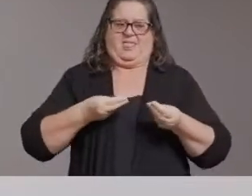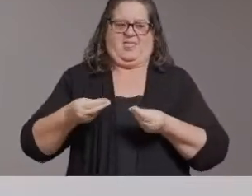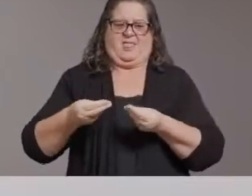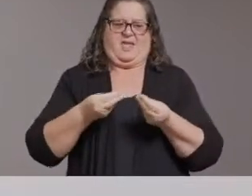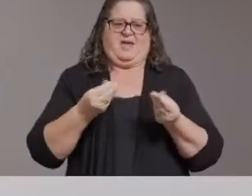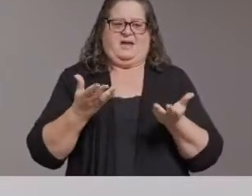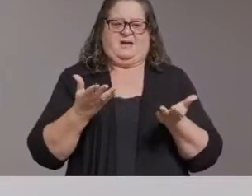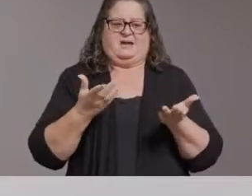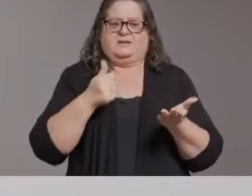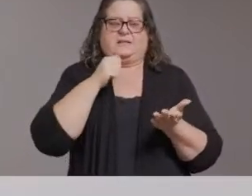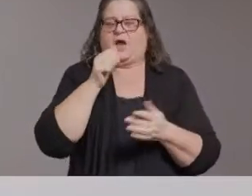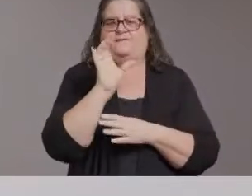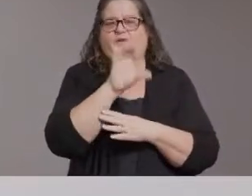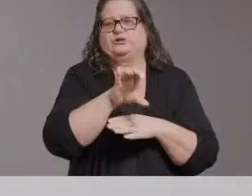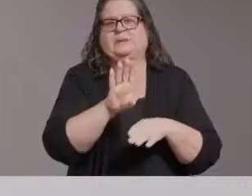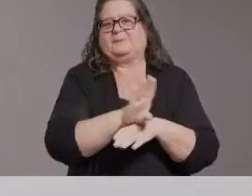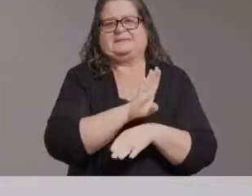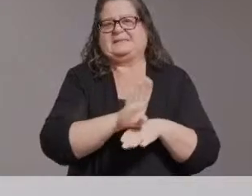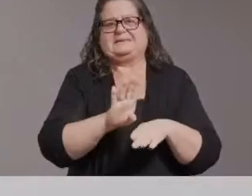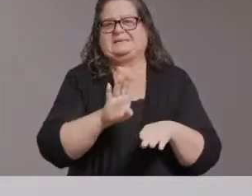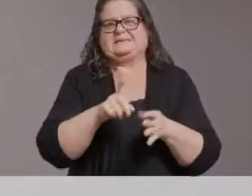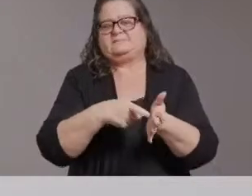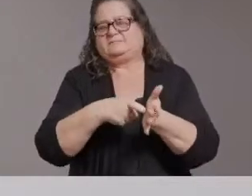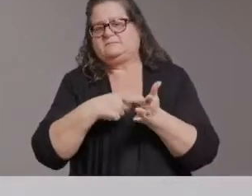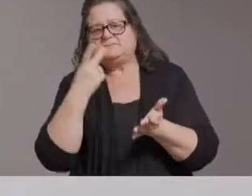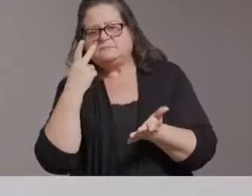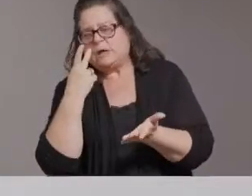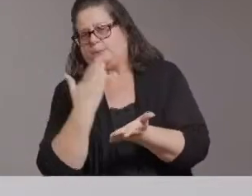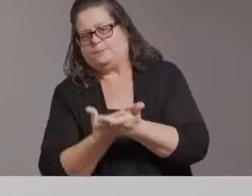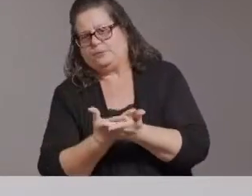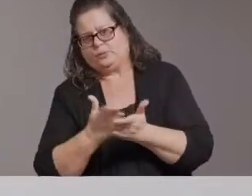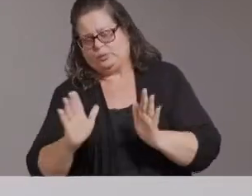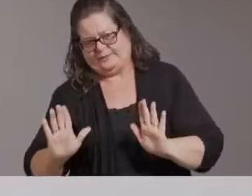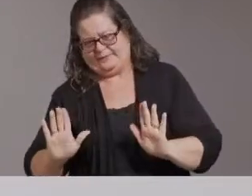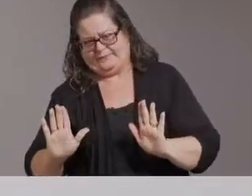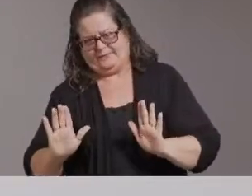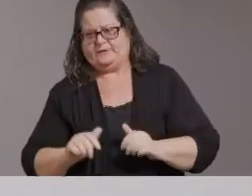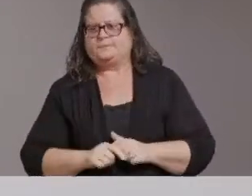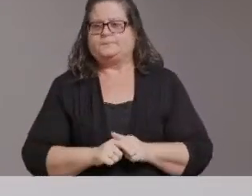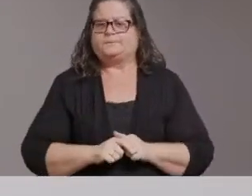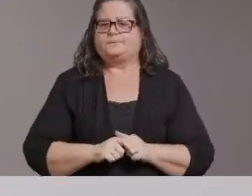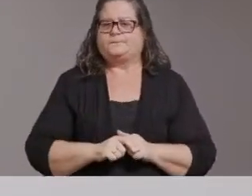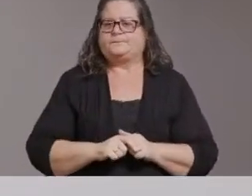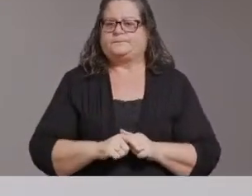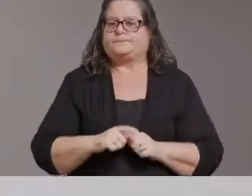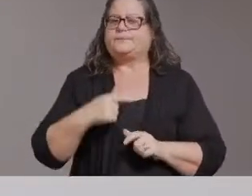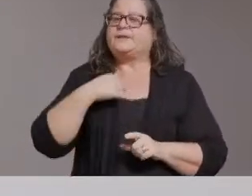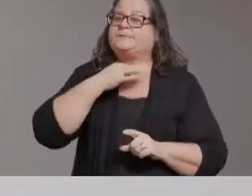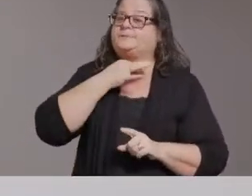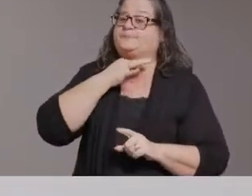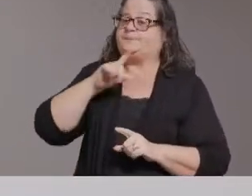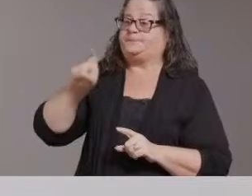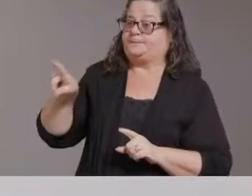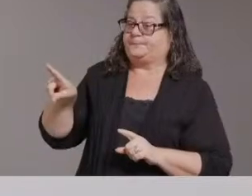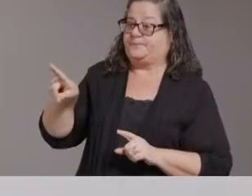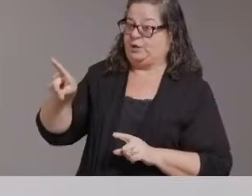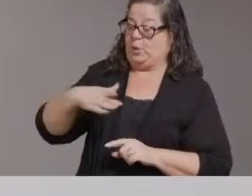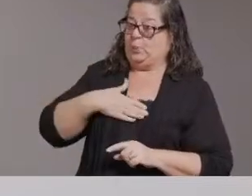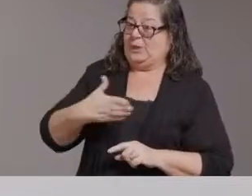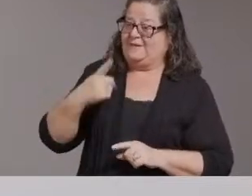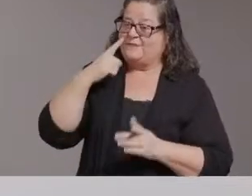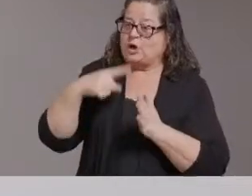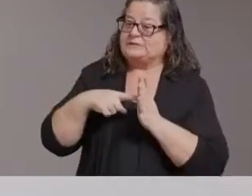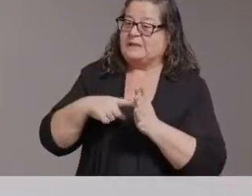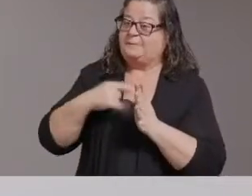businesses. Okay. Would you be willing to, if you wanted to go in to Fry's or someplace, or